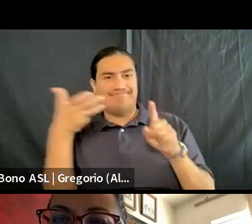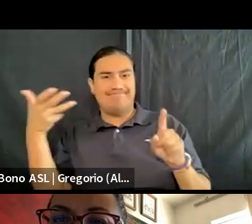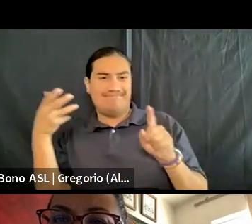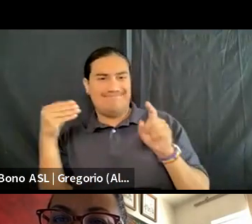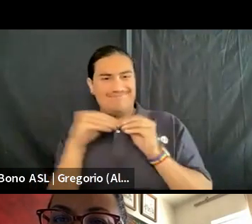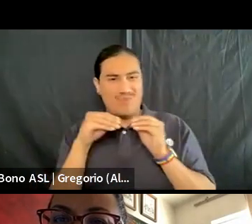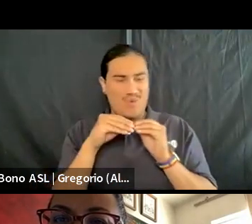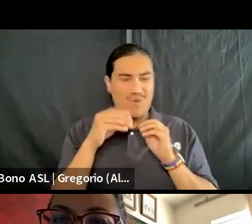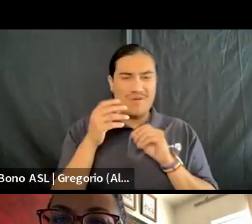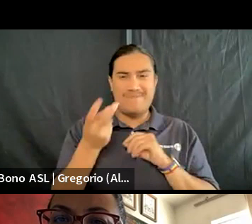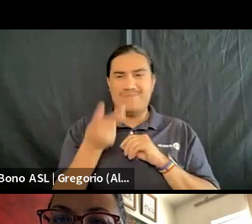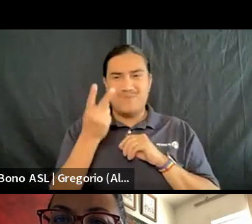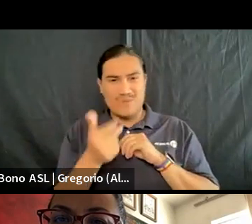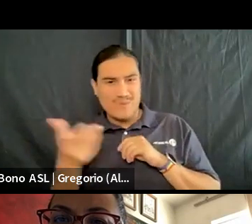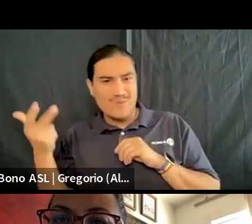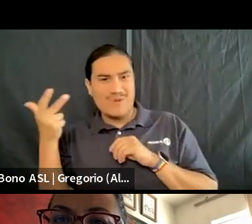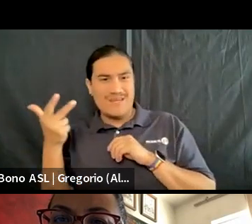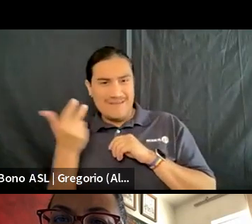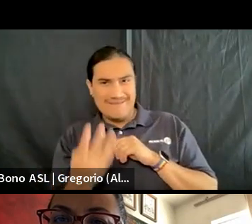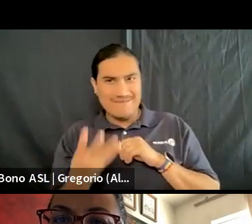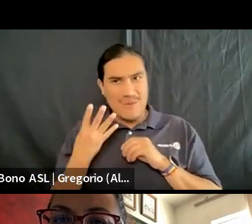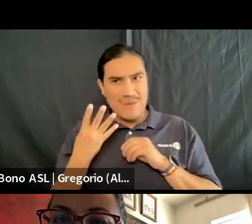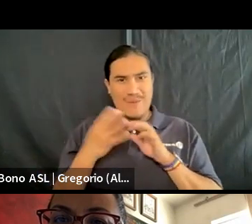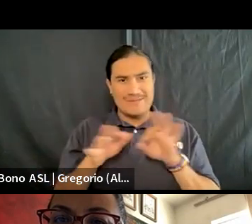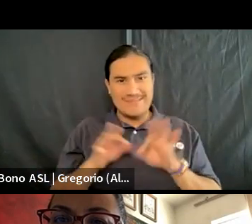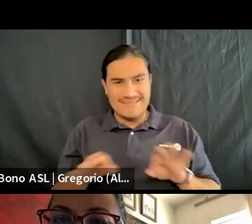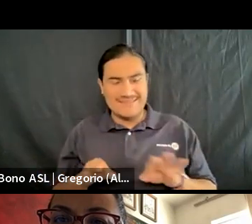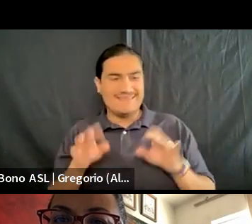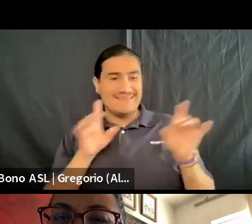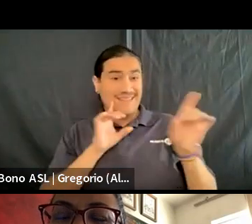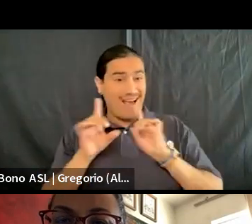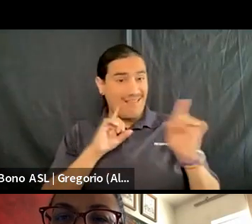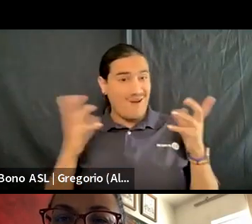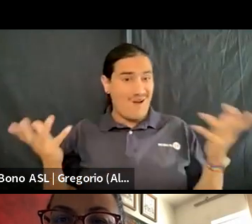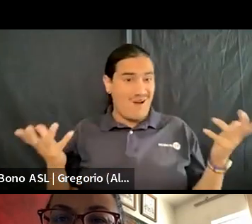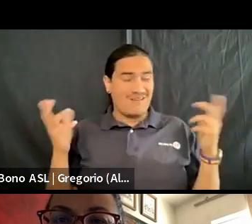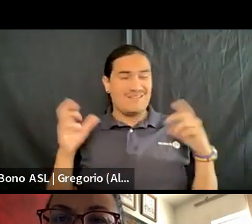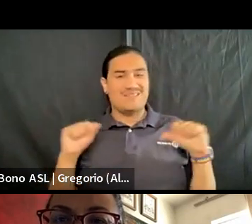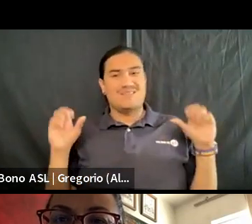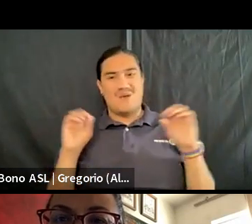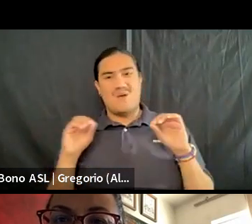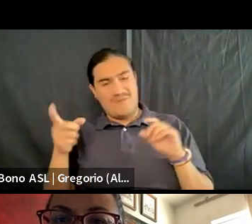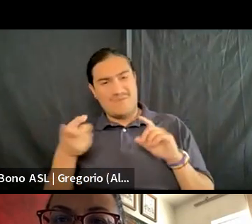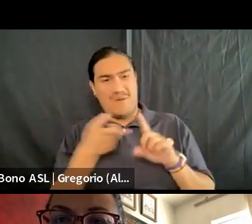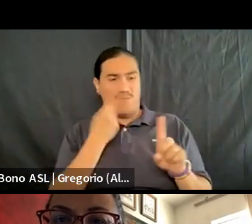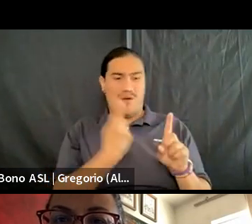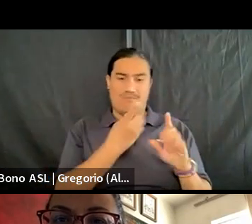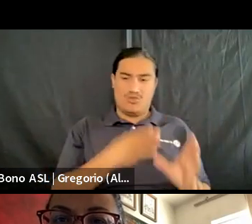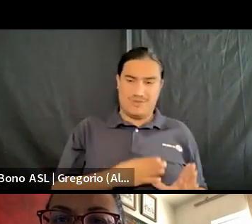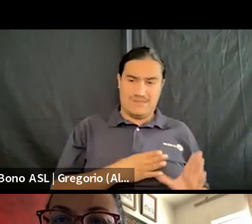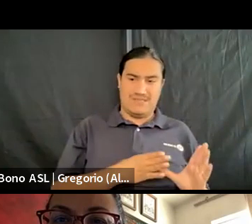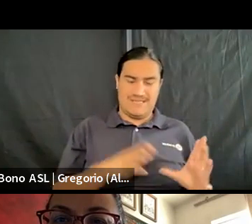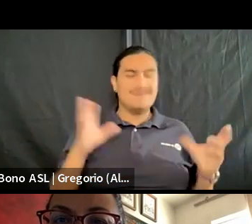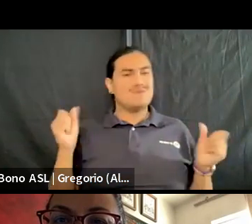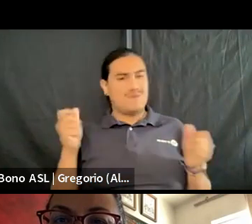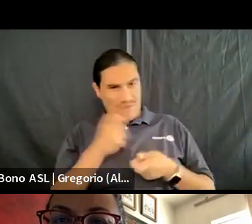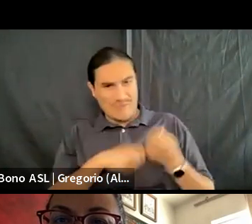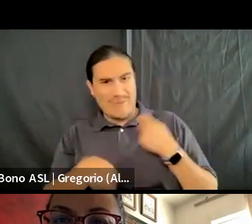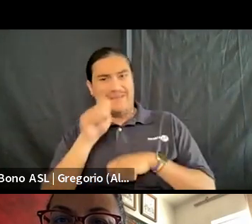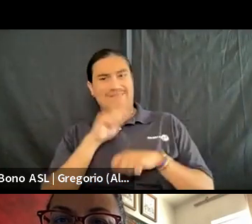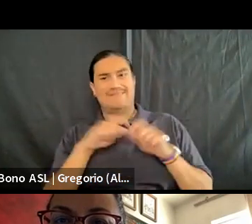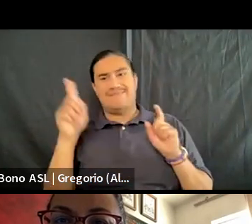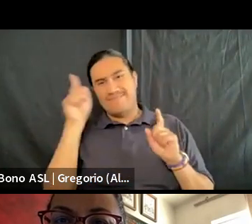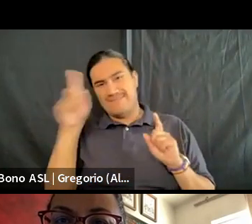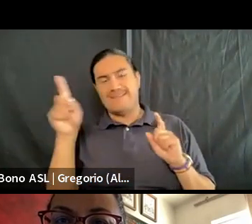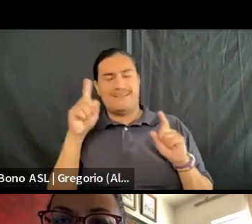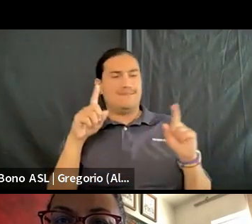a, like a 2 to 3, 4 sentenced dialogue from one person where, so instead of making it so like